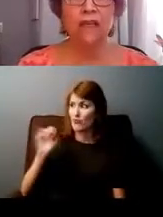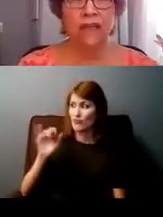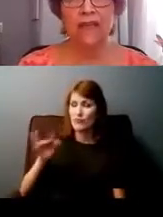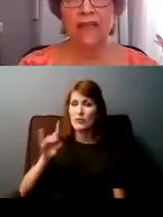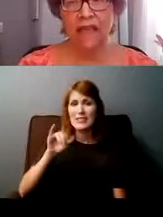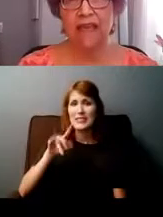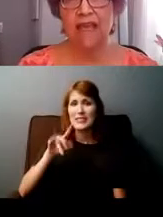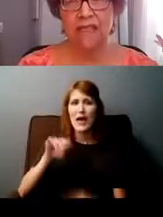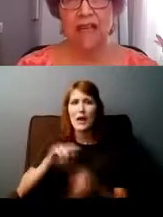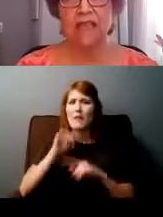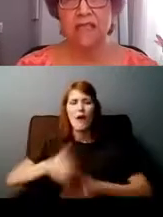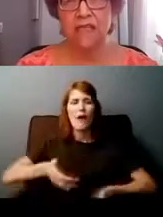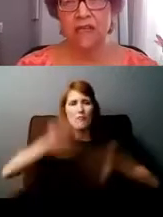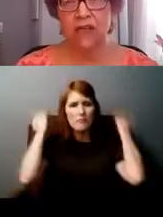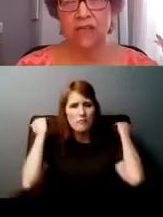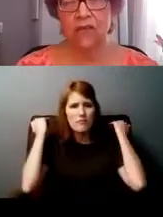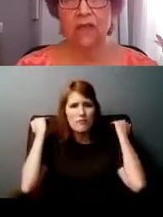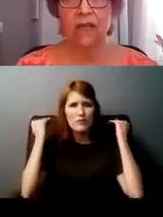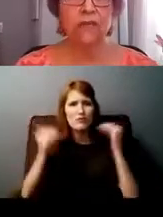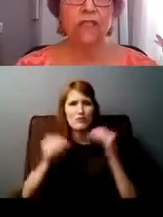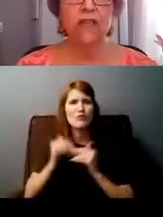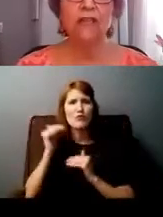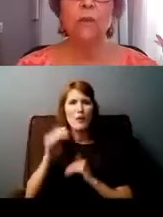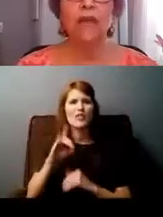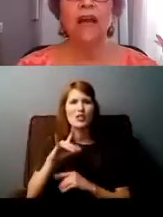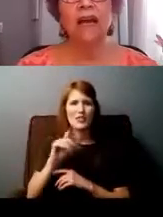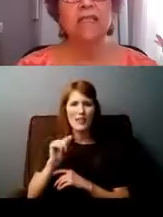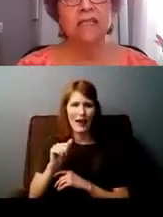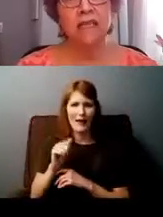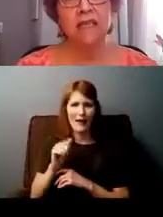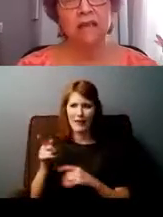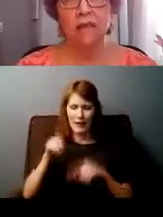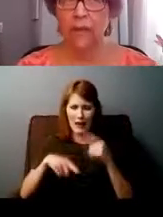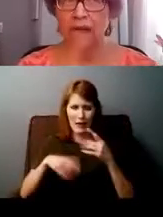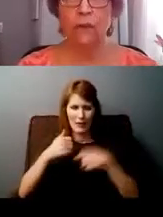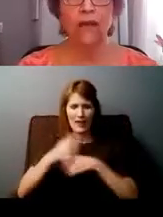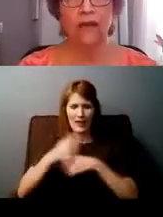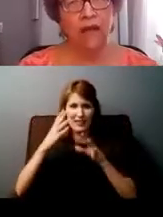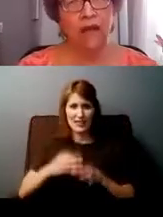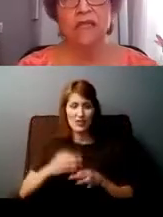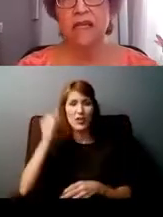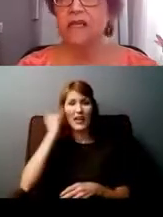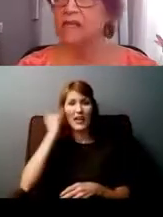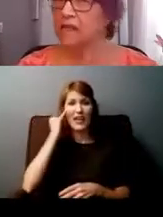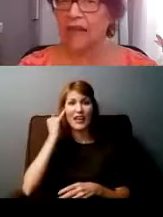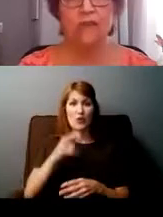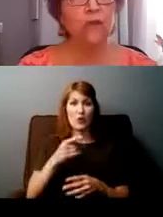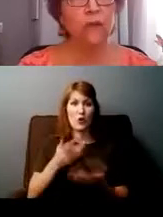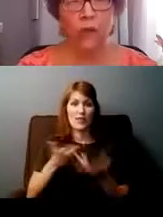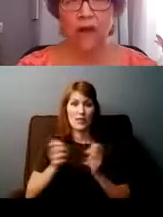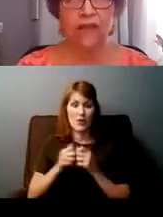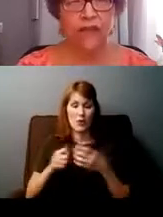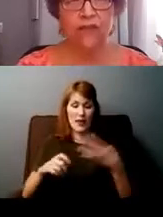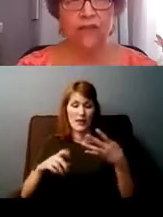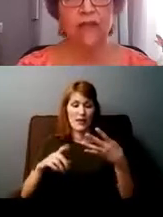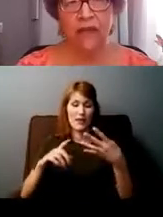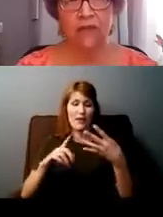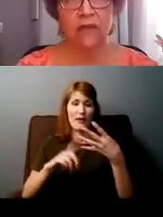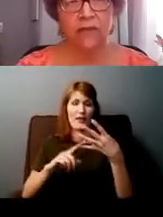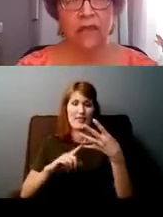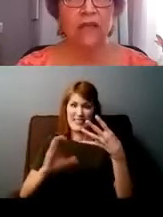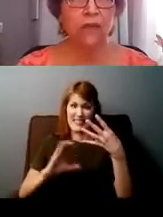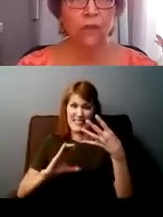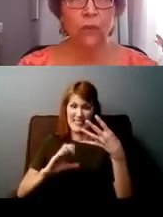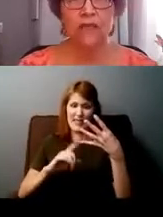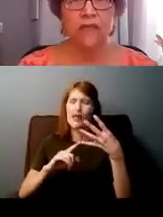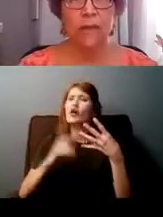much that they can't get to that decision. If you're dealing with a high C, and by the way, high Cs, that's who you want as your